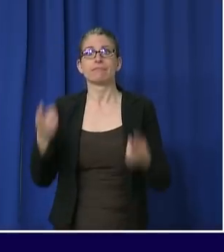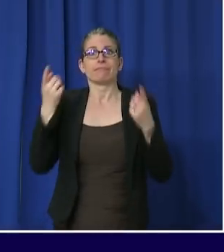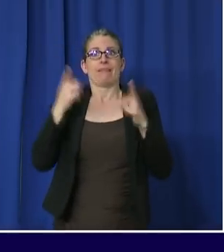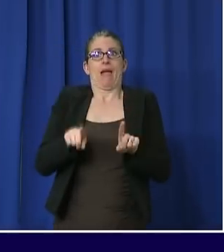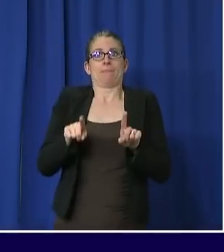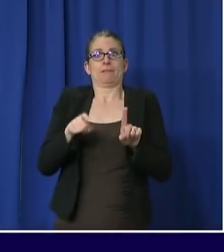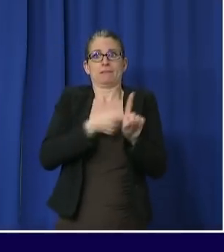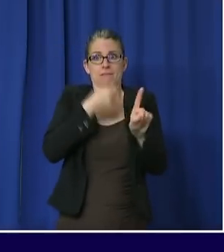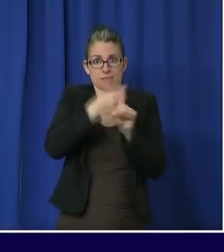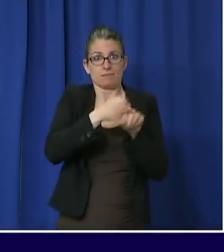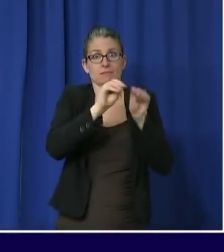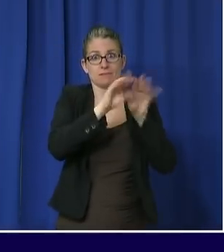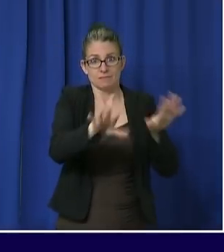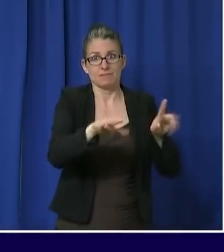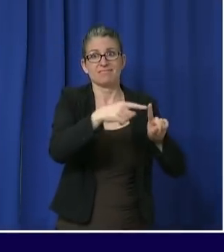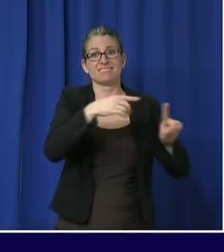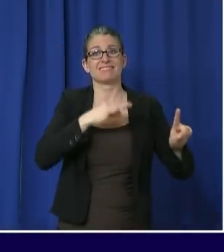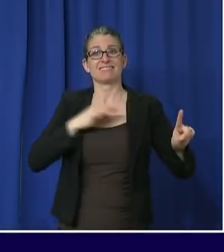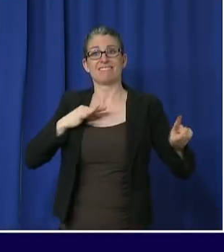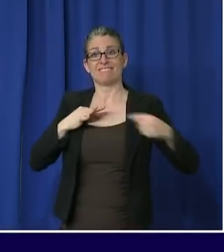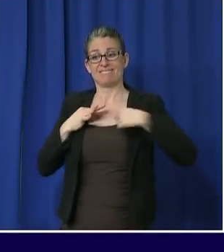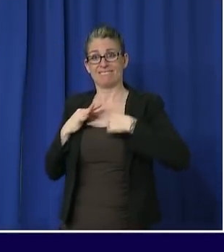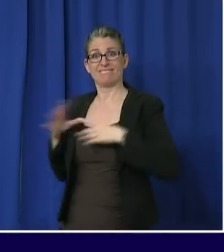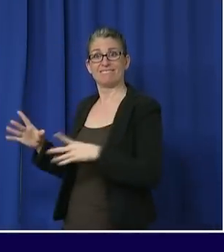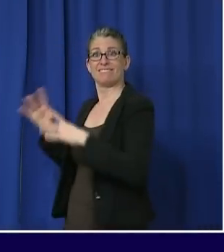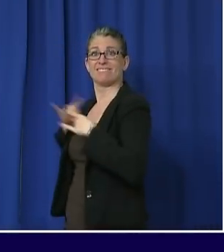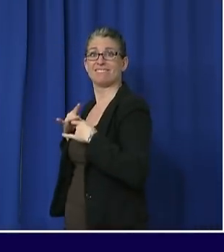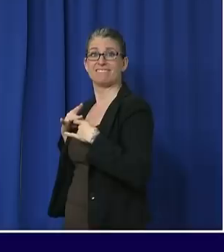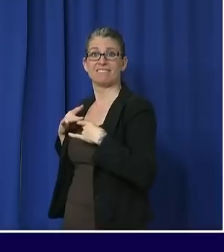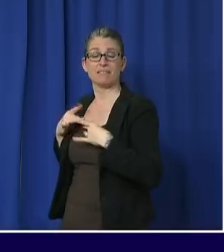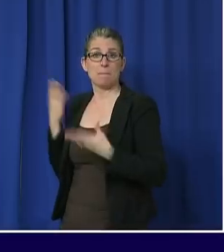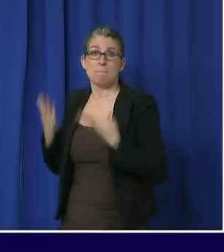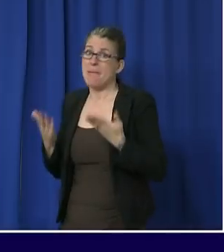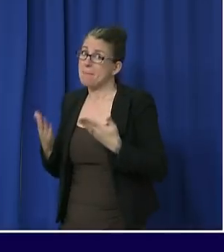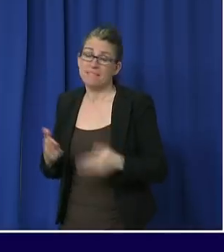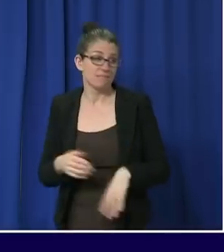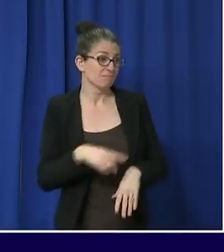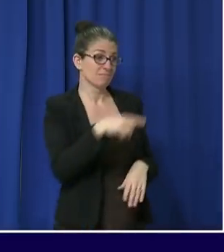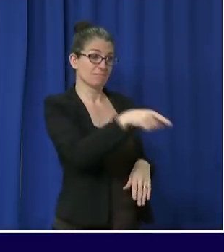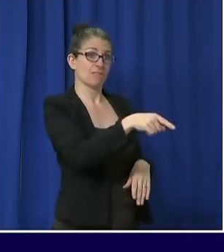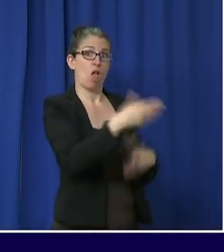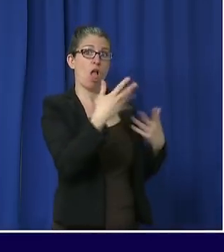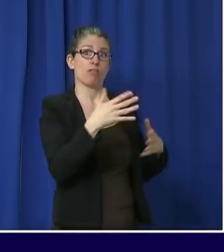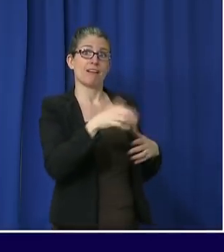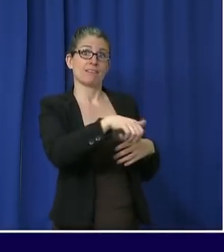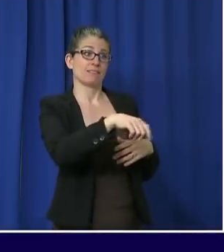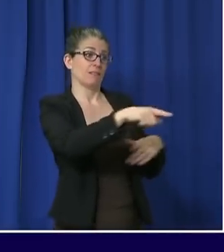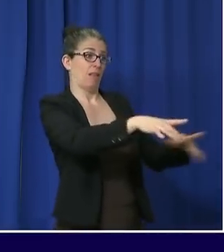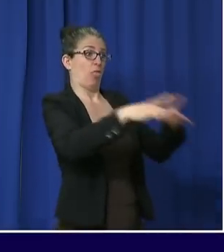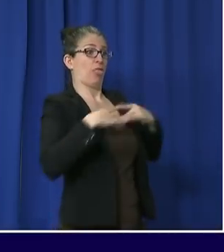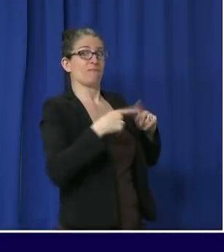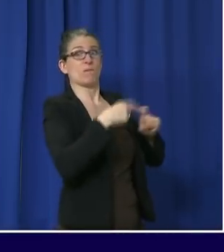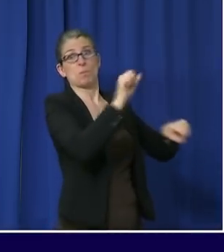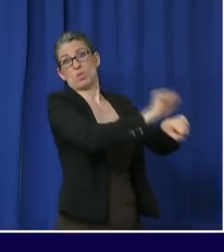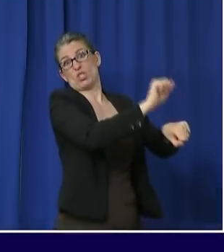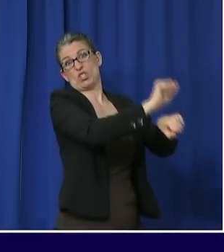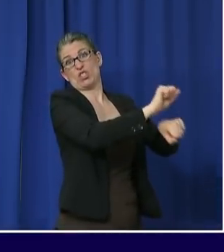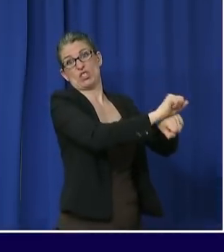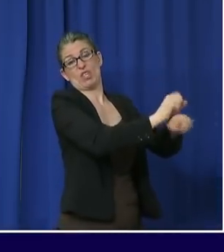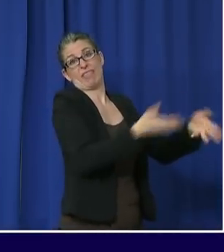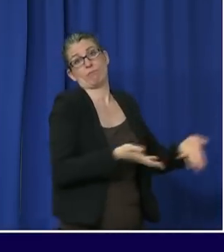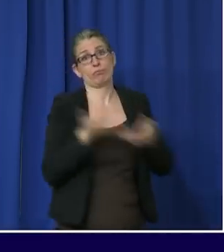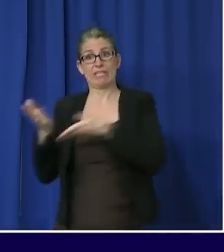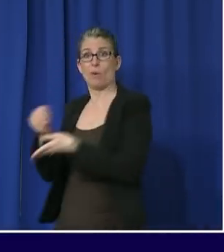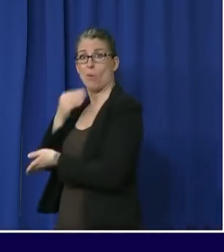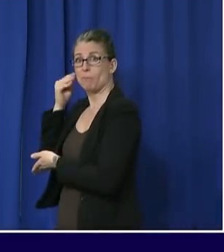members may themselves pick up COVID-19. That's one reason why we are so quick to try to get PPE to long-term